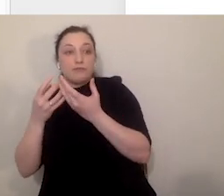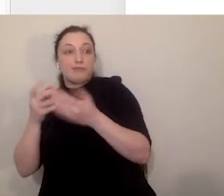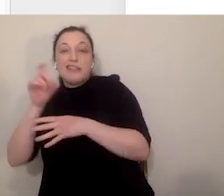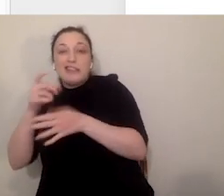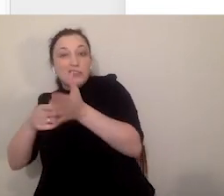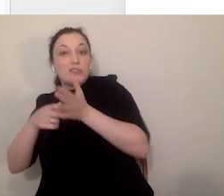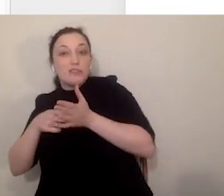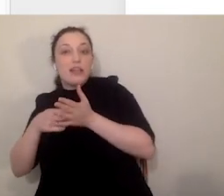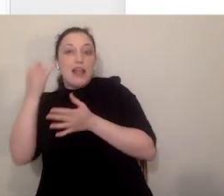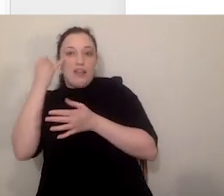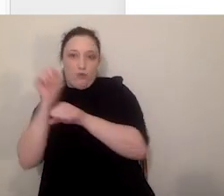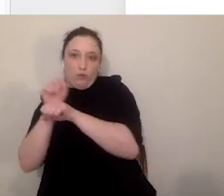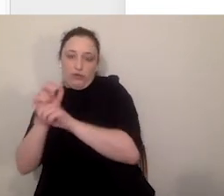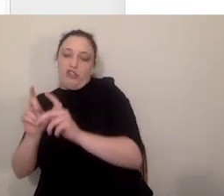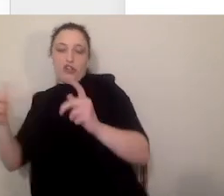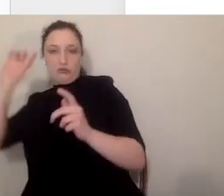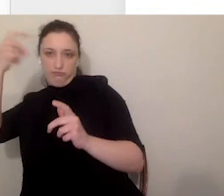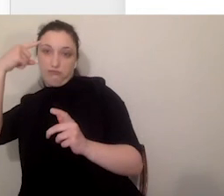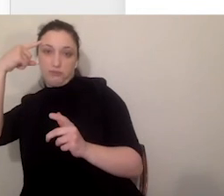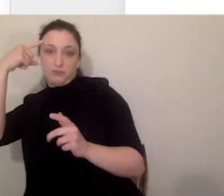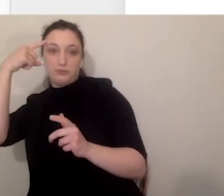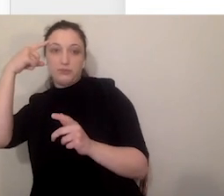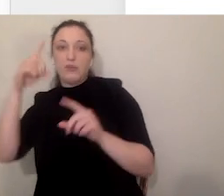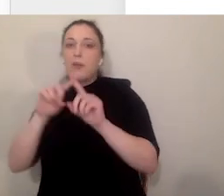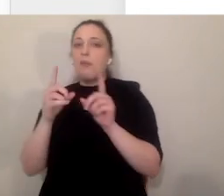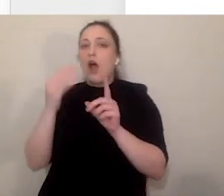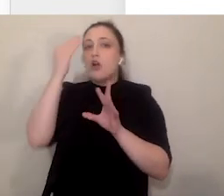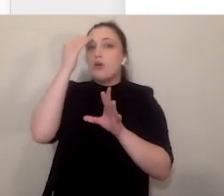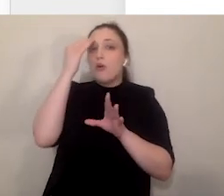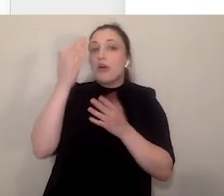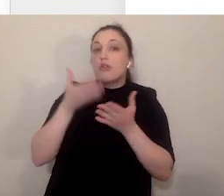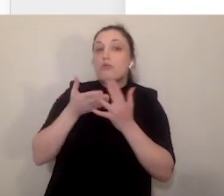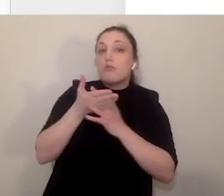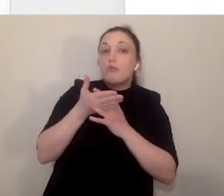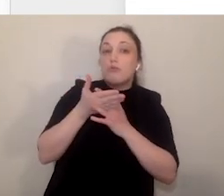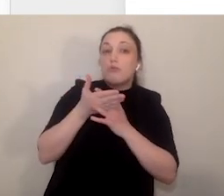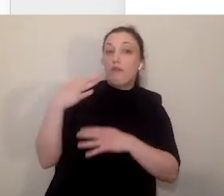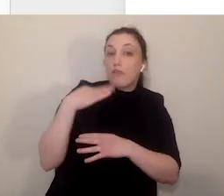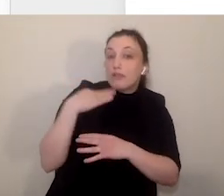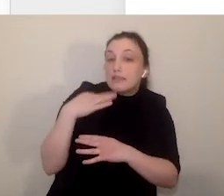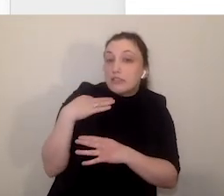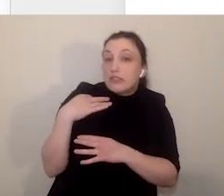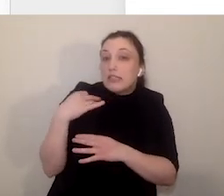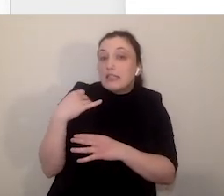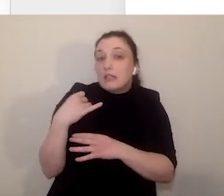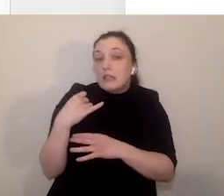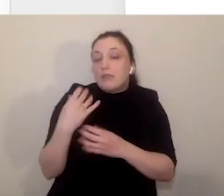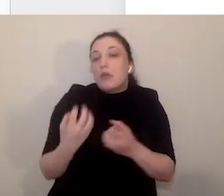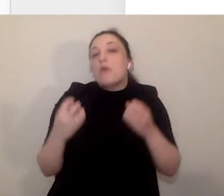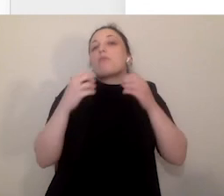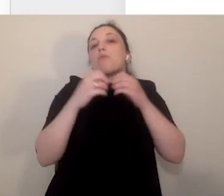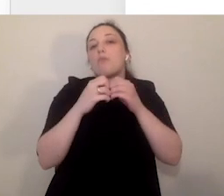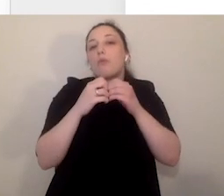job recommendations. But knowing people through volunteering was more relevant in the context of a small employer compared to a